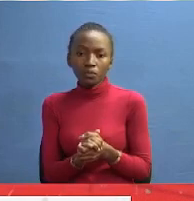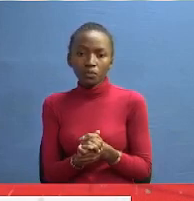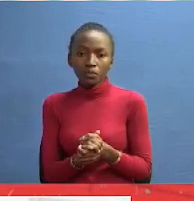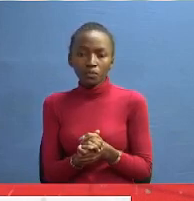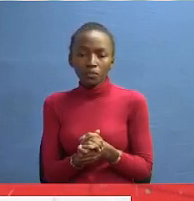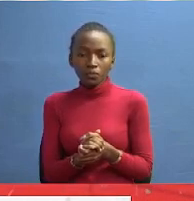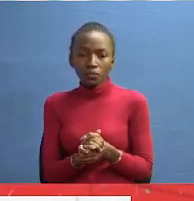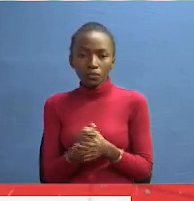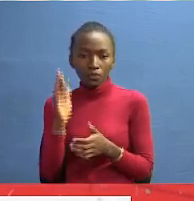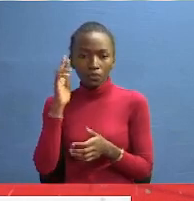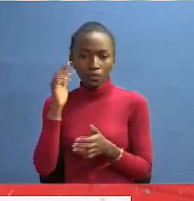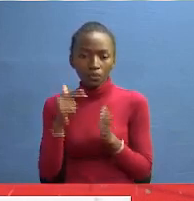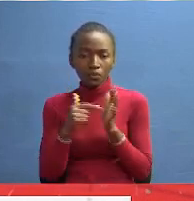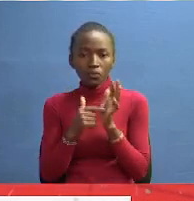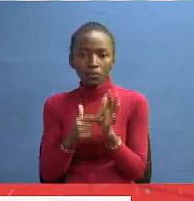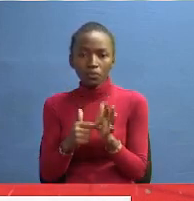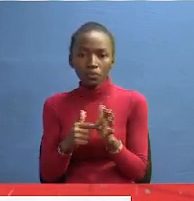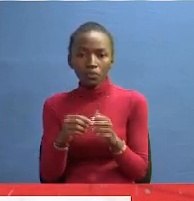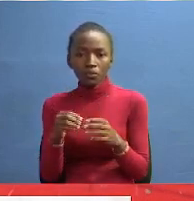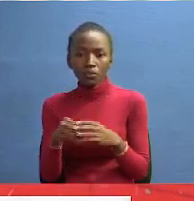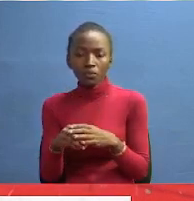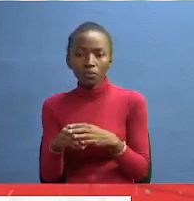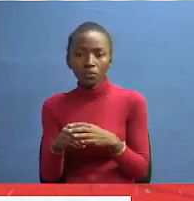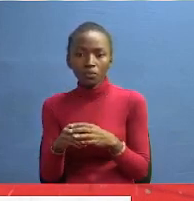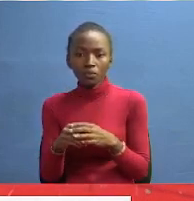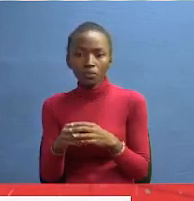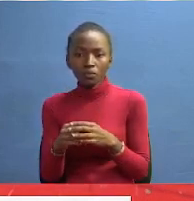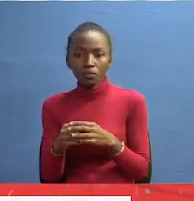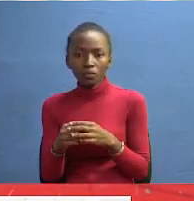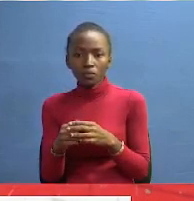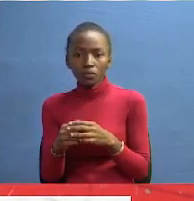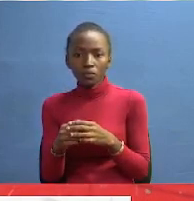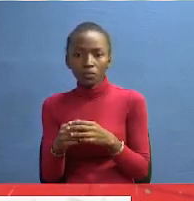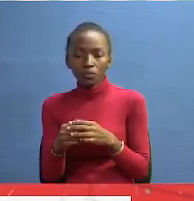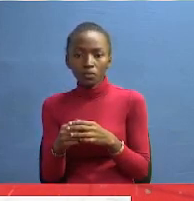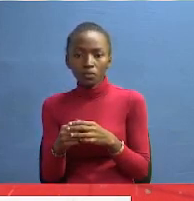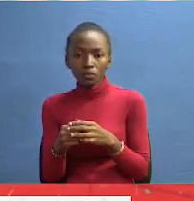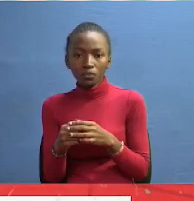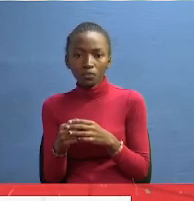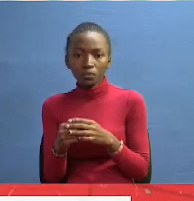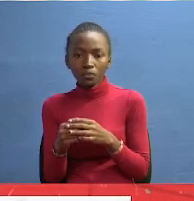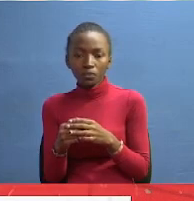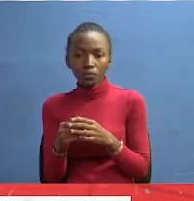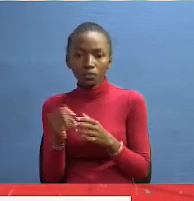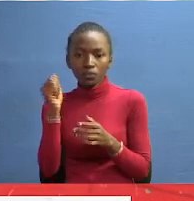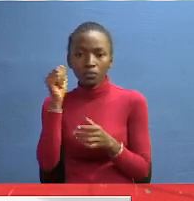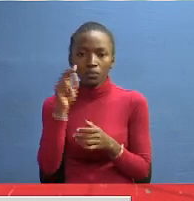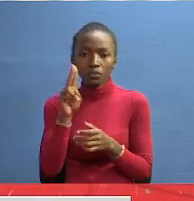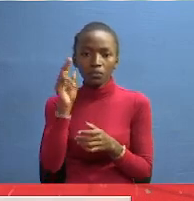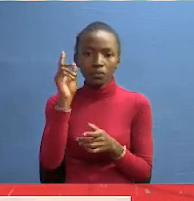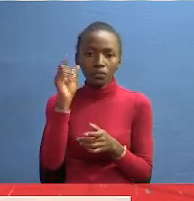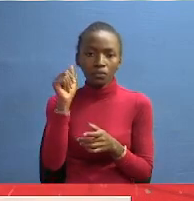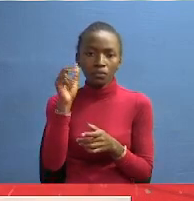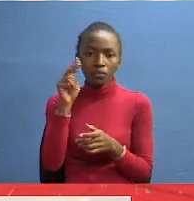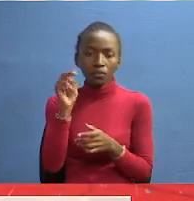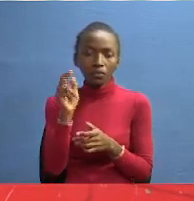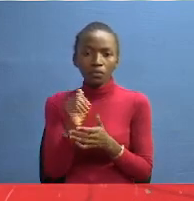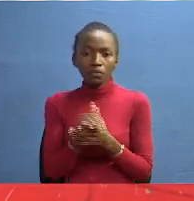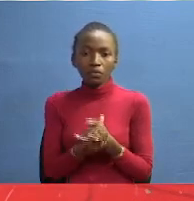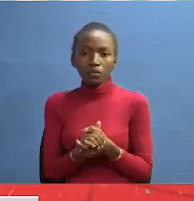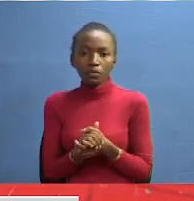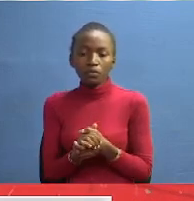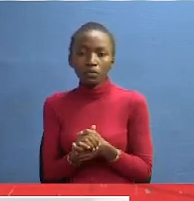for example, in 1993, on the onset of the conflict, the peace process beginning between the